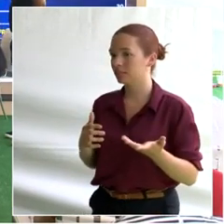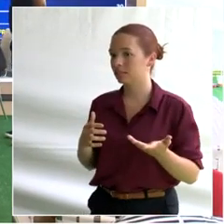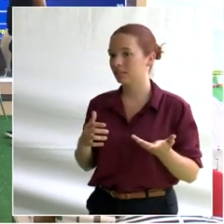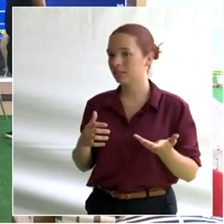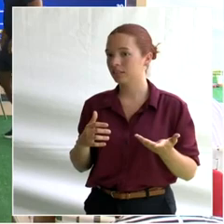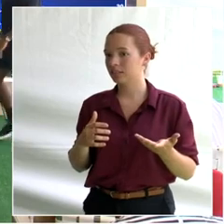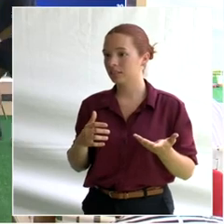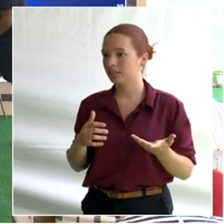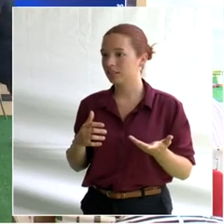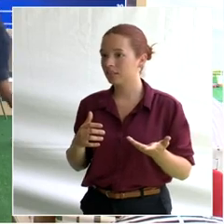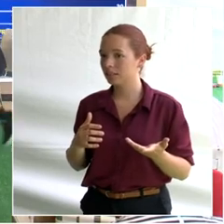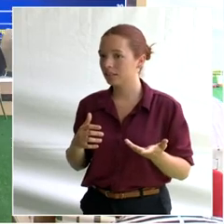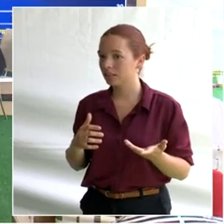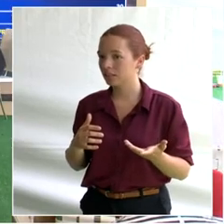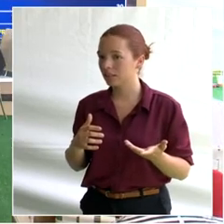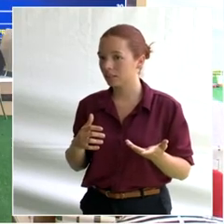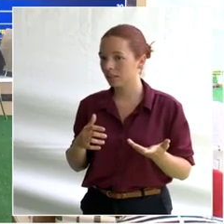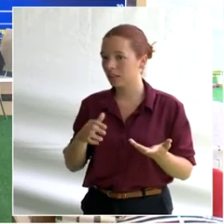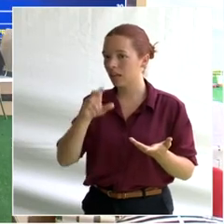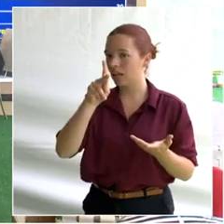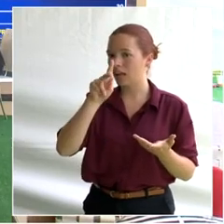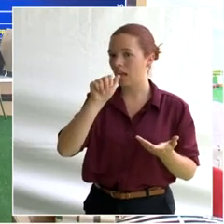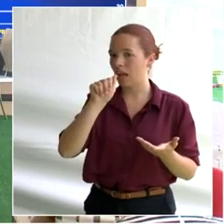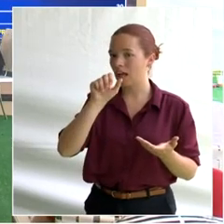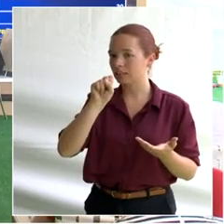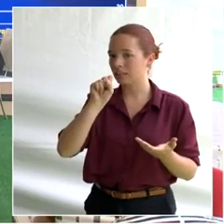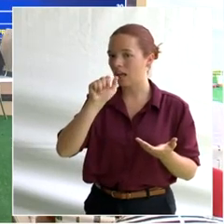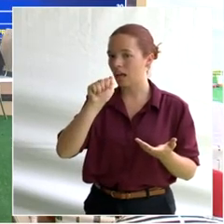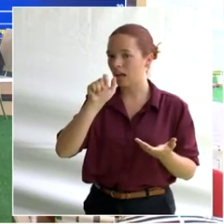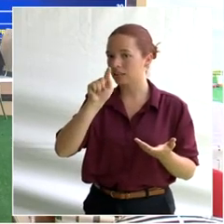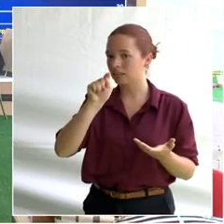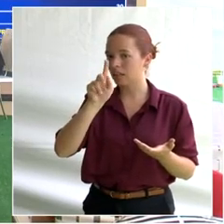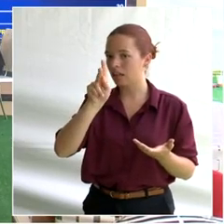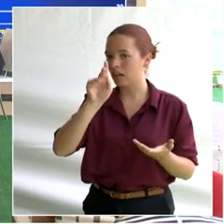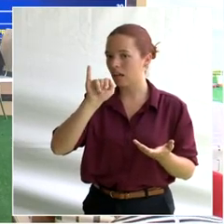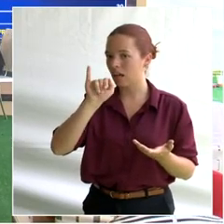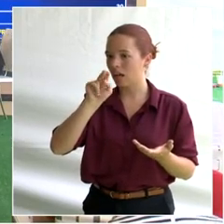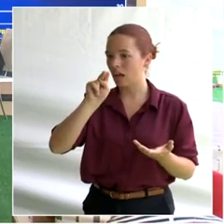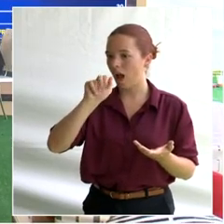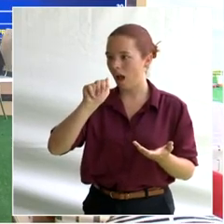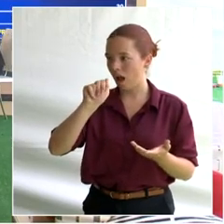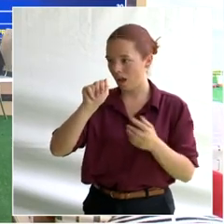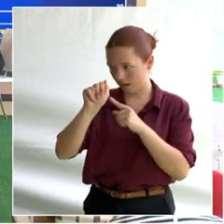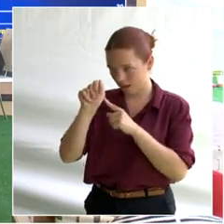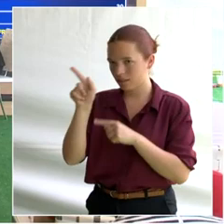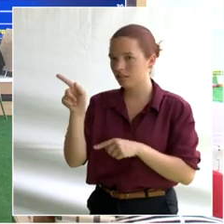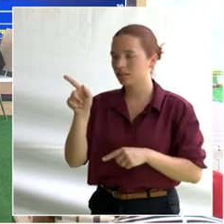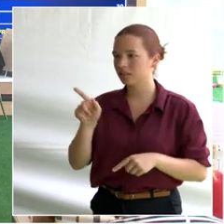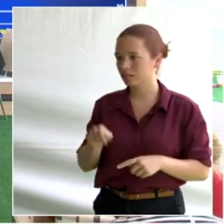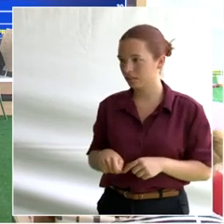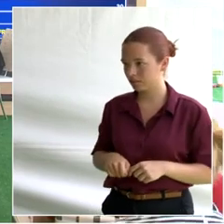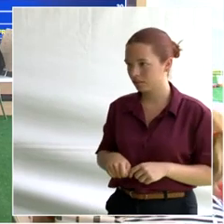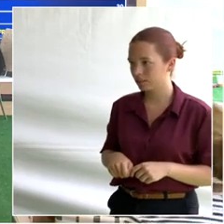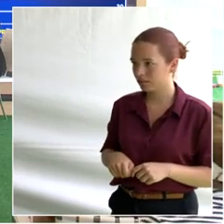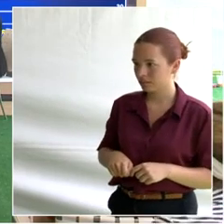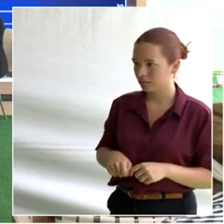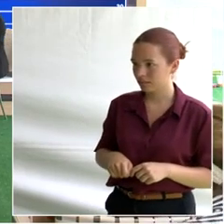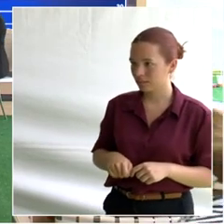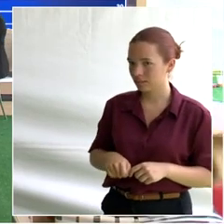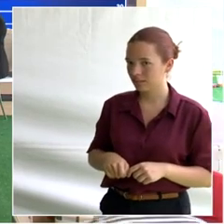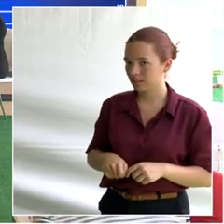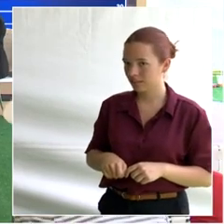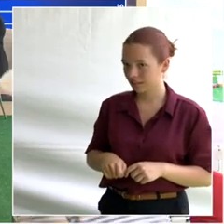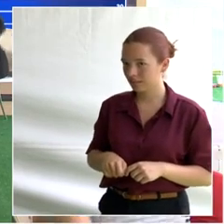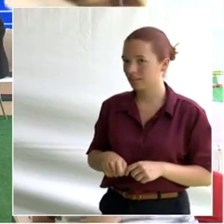Okay. So chip number 5 goes to Thanks, line John. 8, and that belongs to Daria Kasatkina.